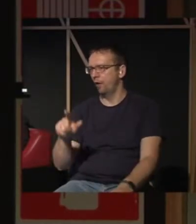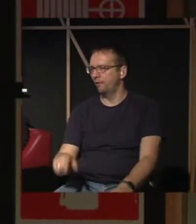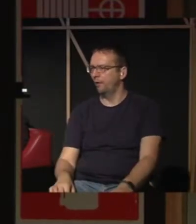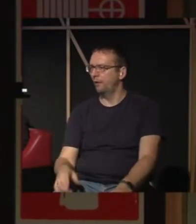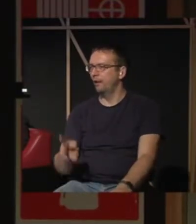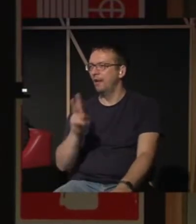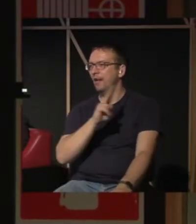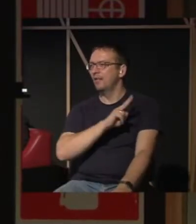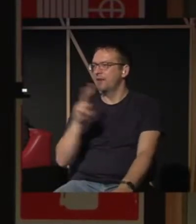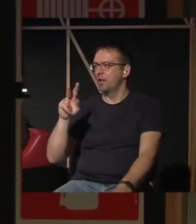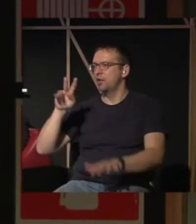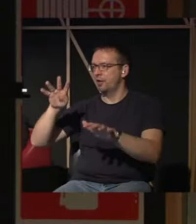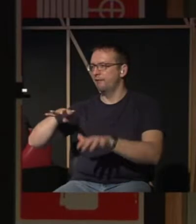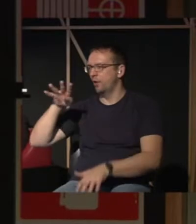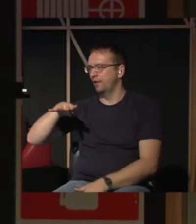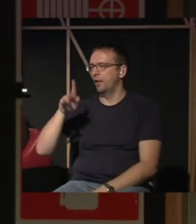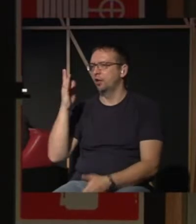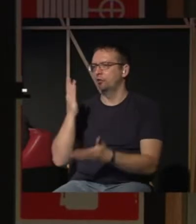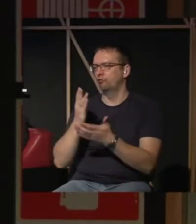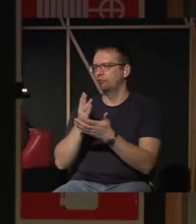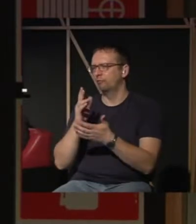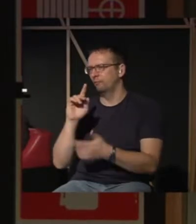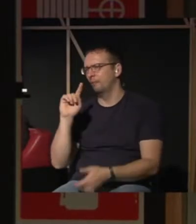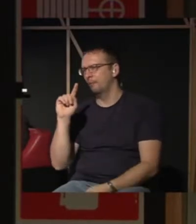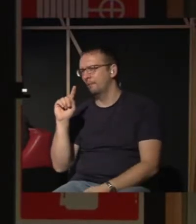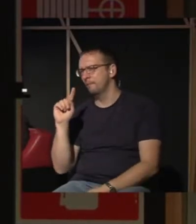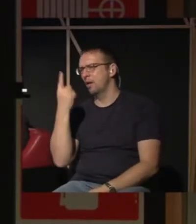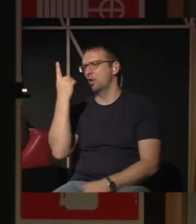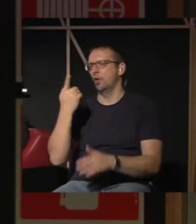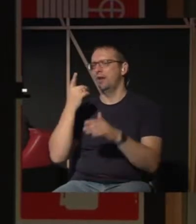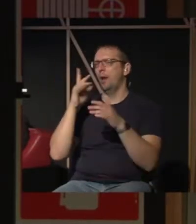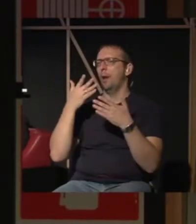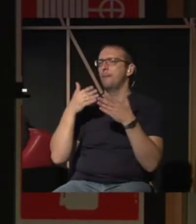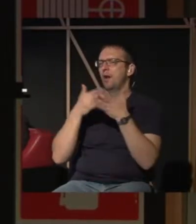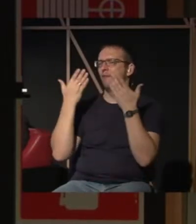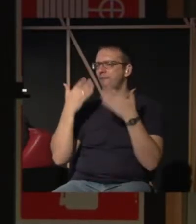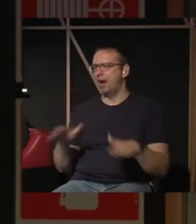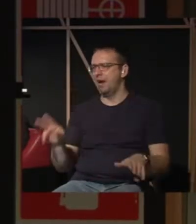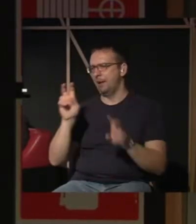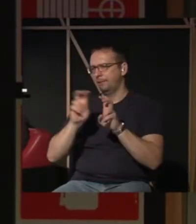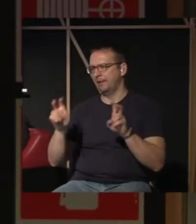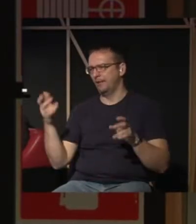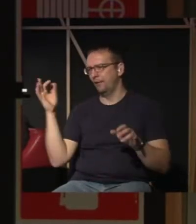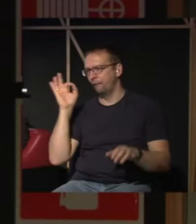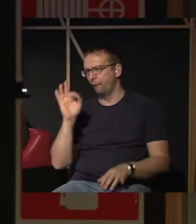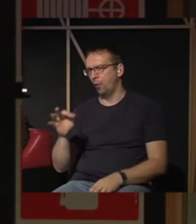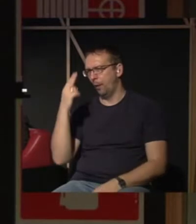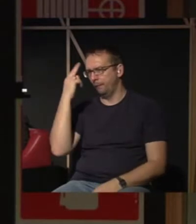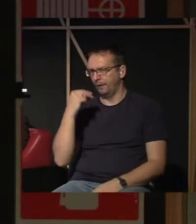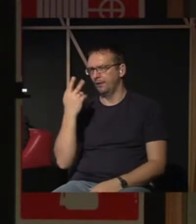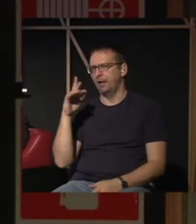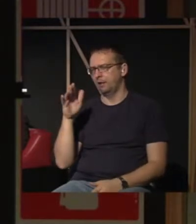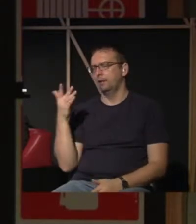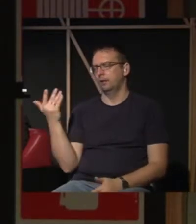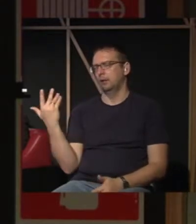There were special access seats that were implemented according to local requirements. There was accessible